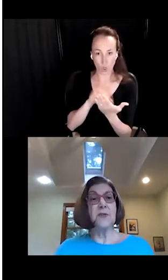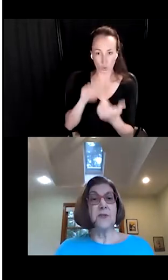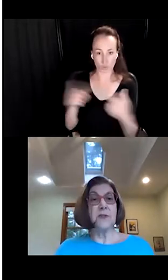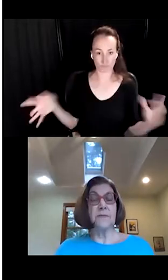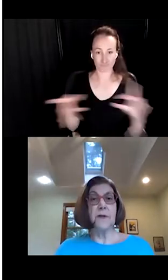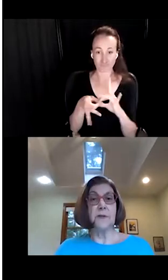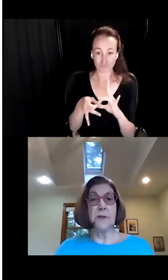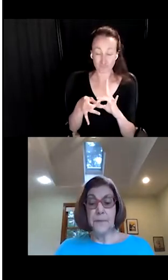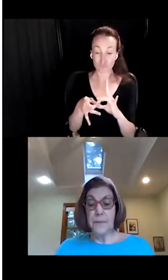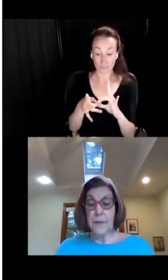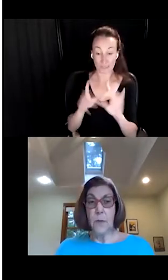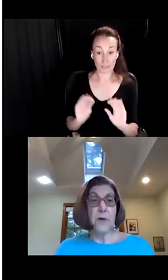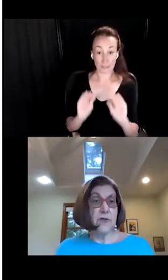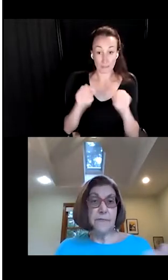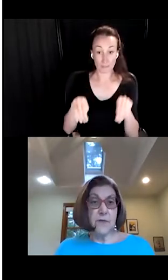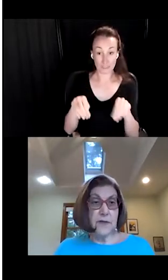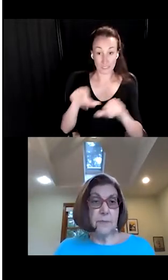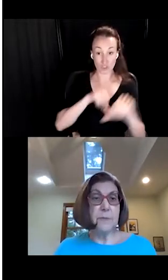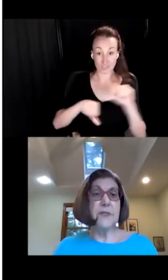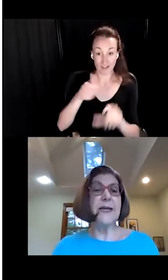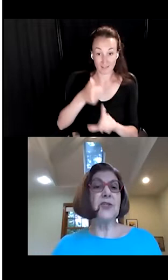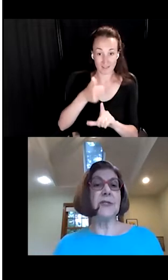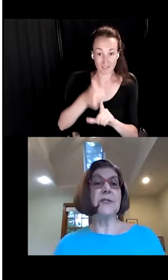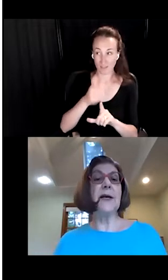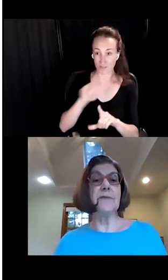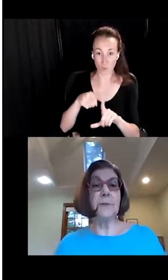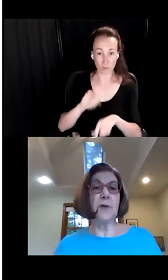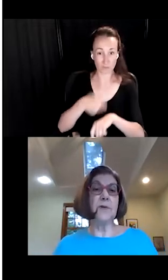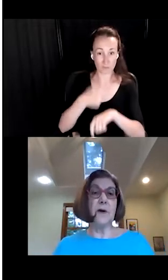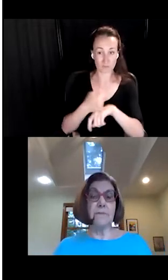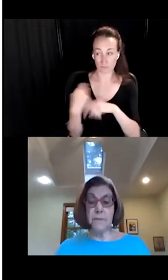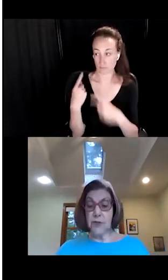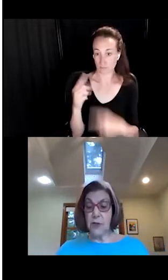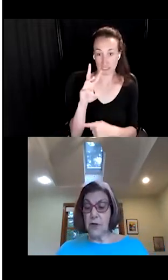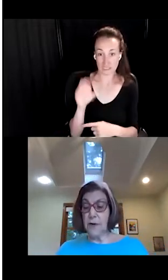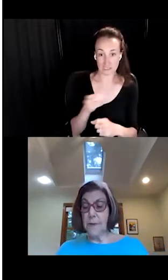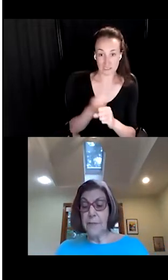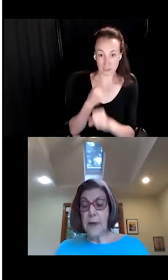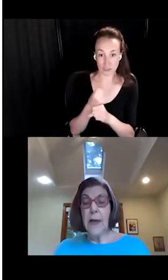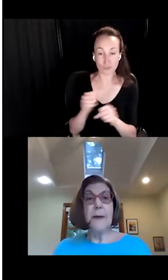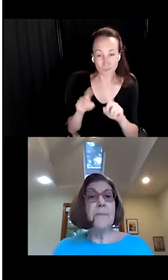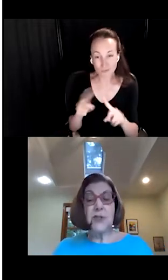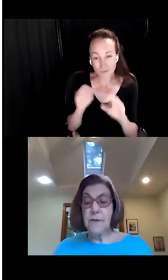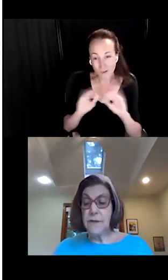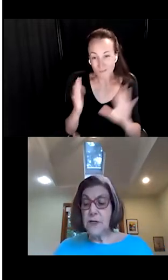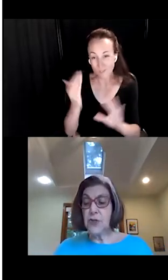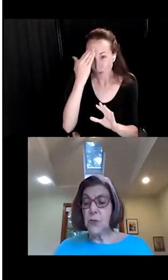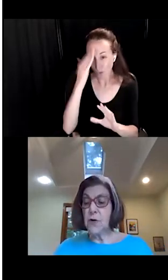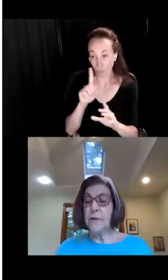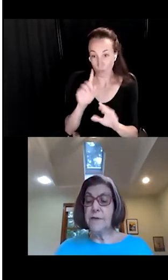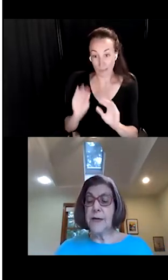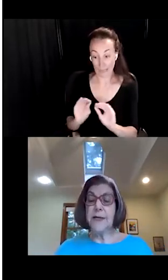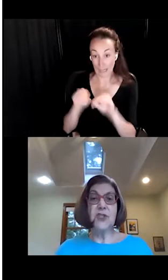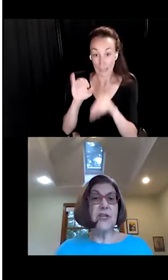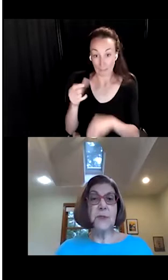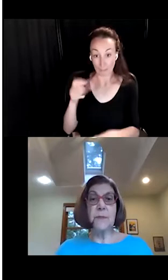60 years as a field, whereas obviously implementation itself has been going on for much longer. And much of the initial work